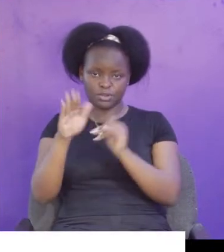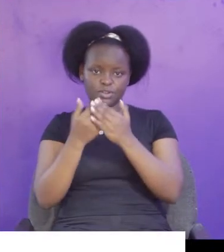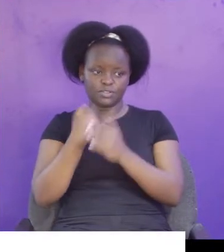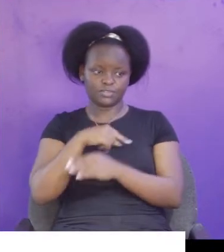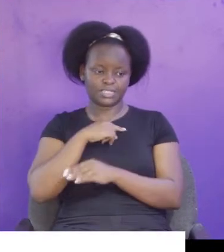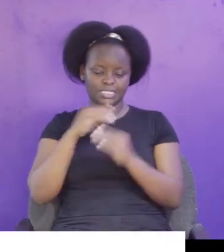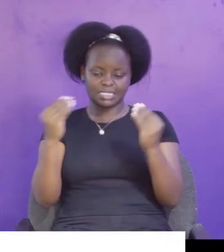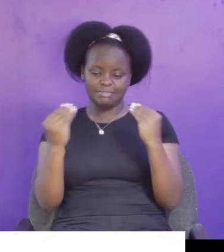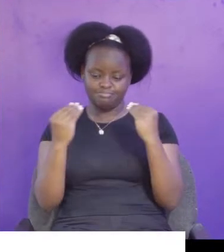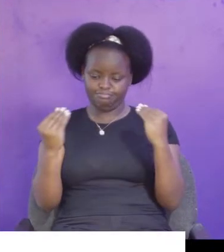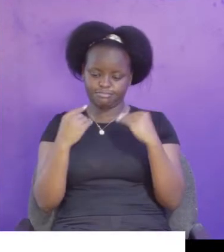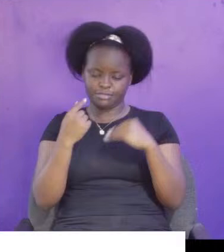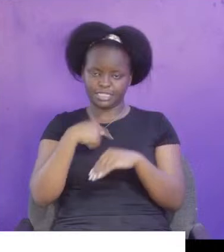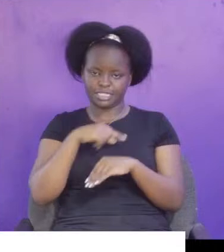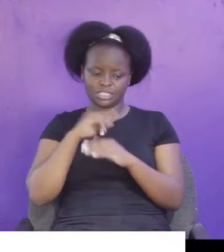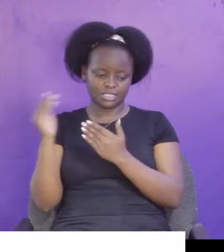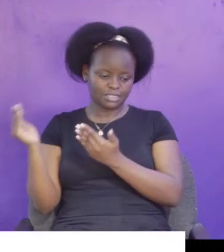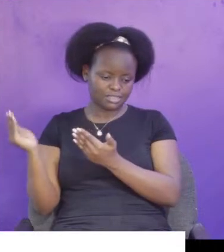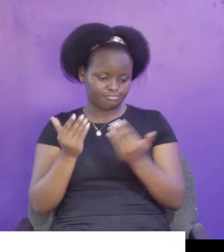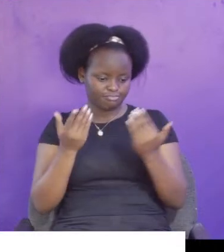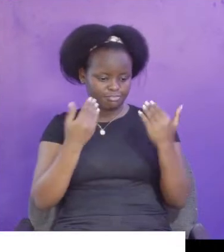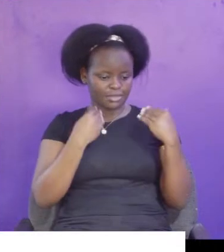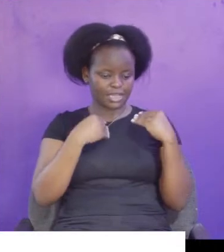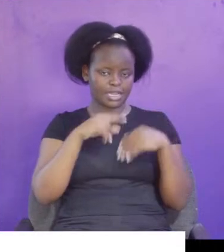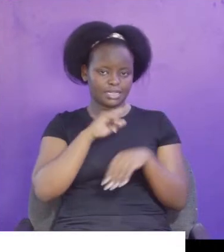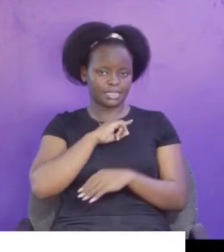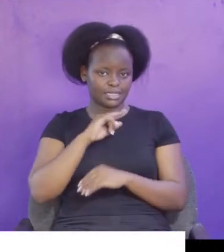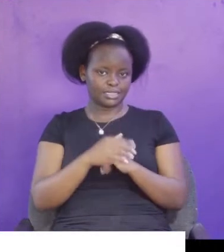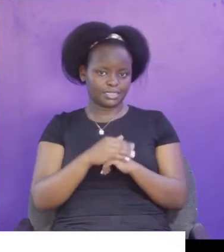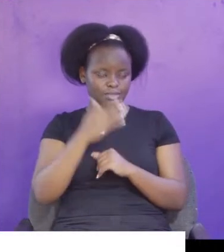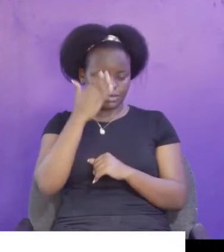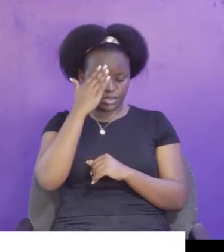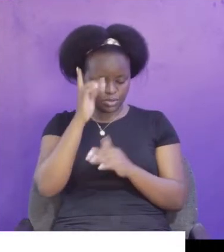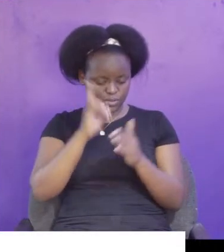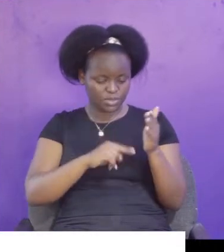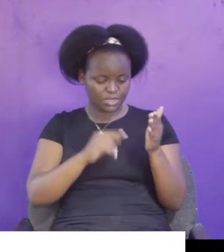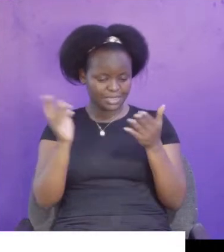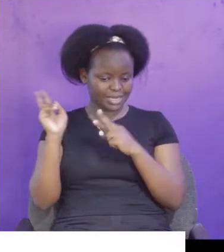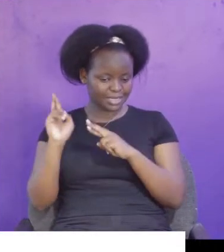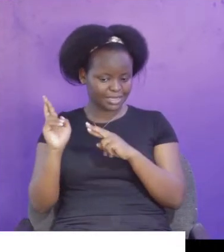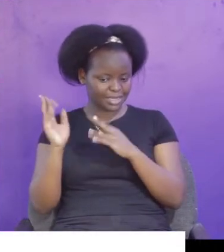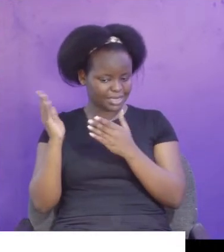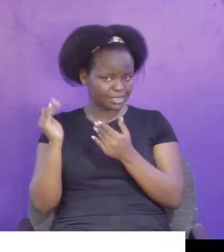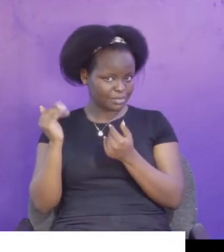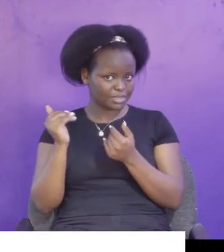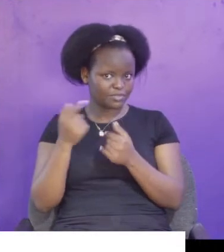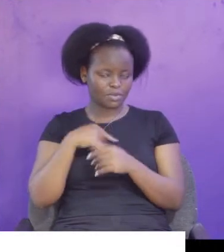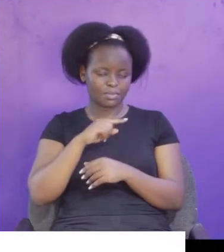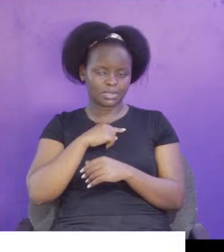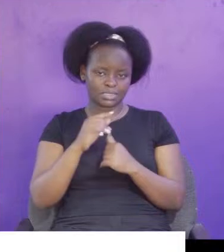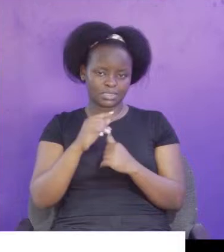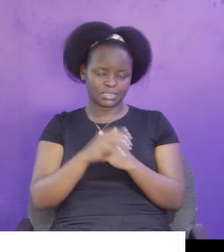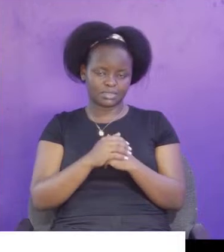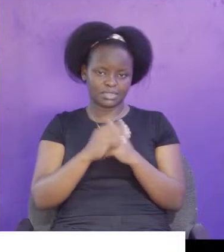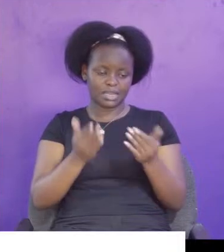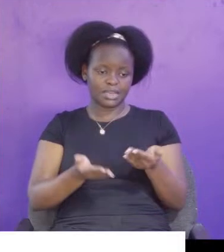he carried us. We know what he expects from us. We shall rise together in his